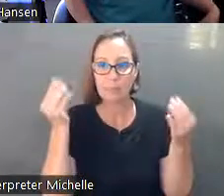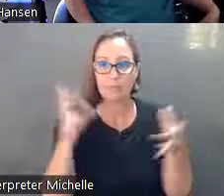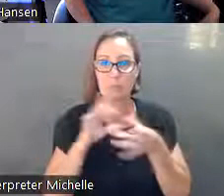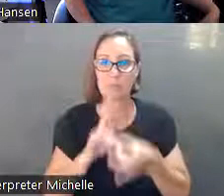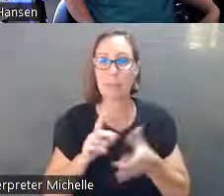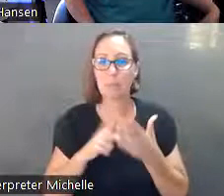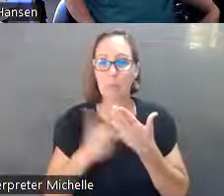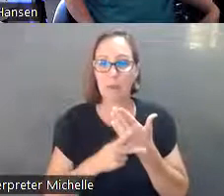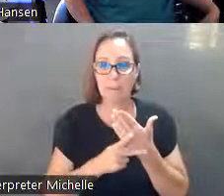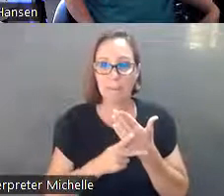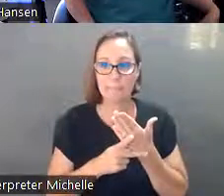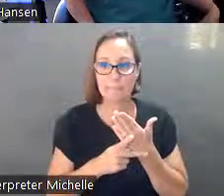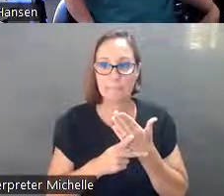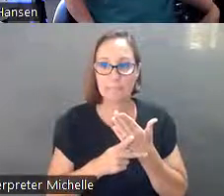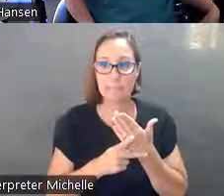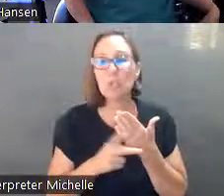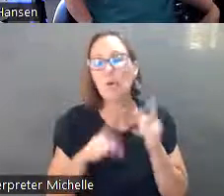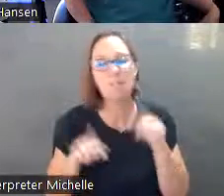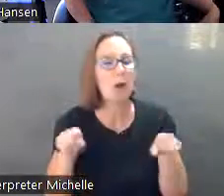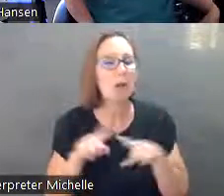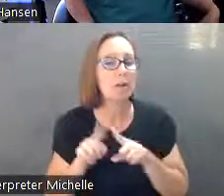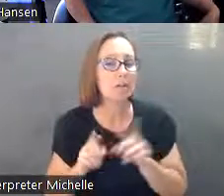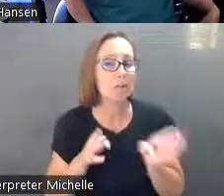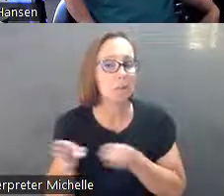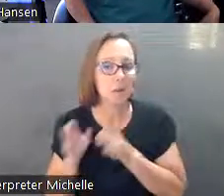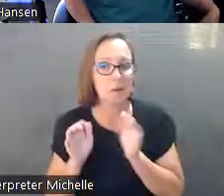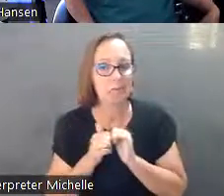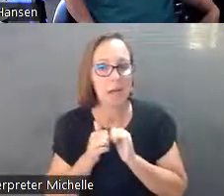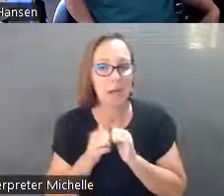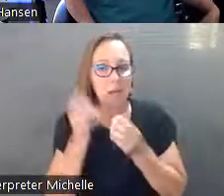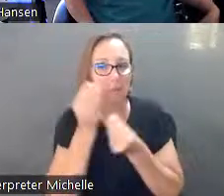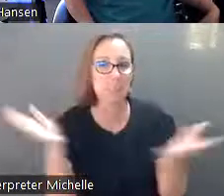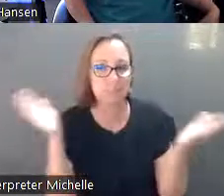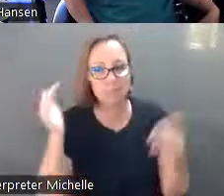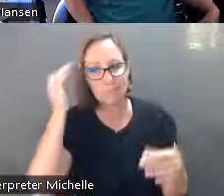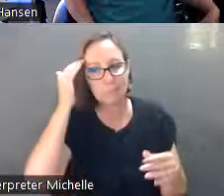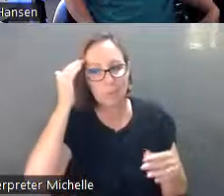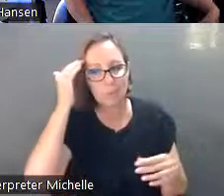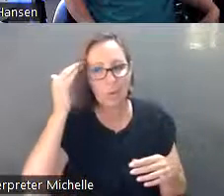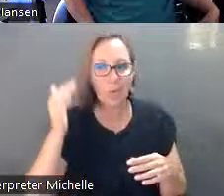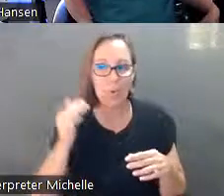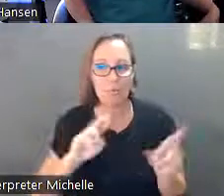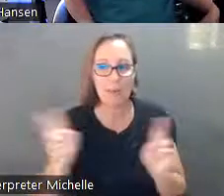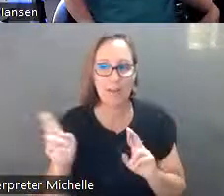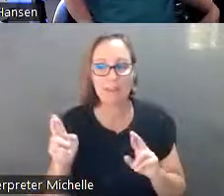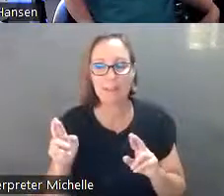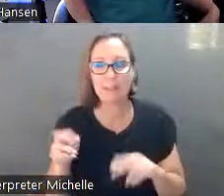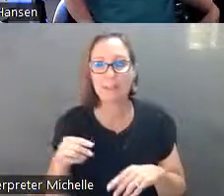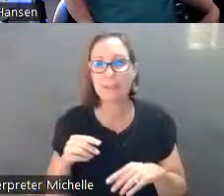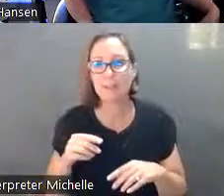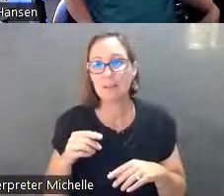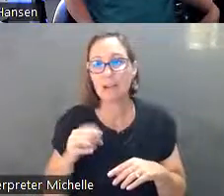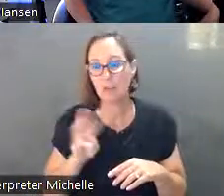But yes, those are just a variety of the ways that we'll be distributing information, as well as it being available on